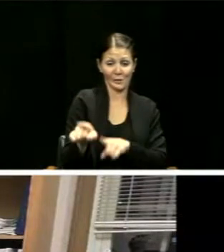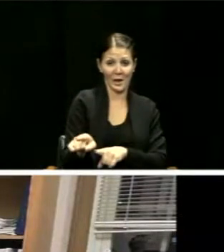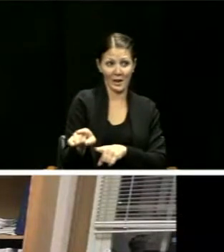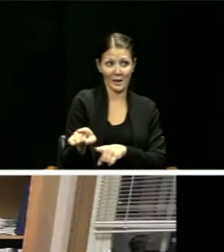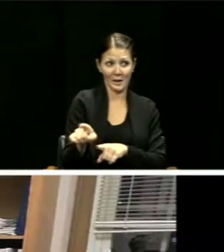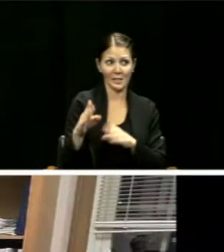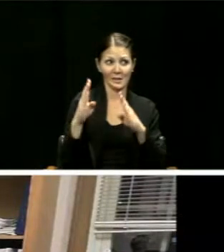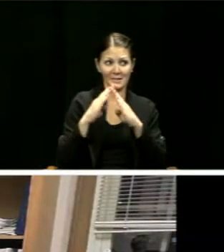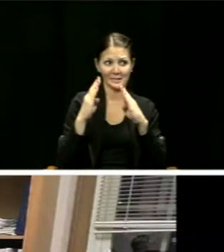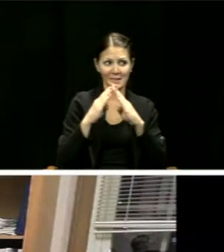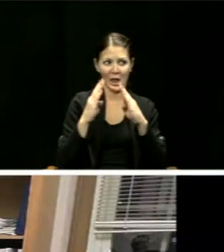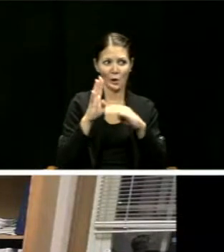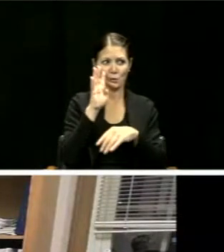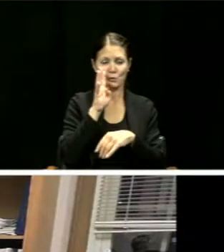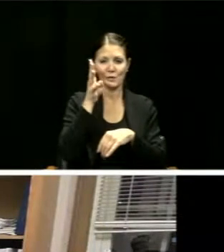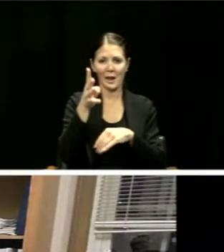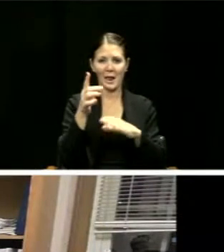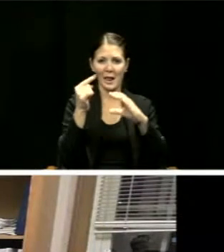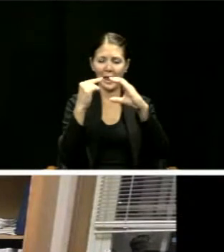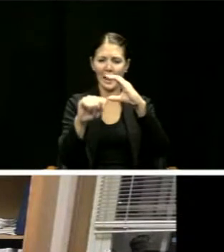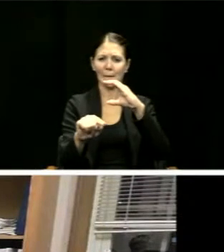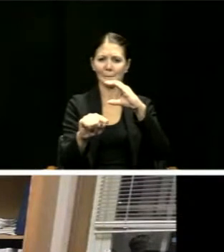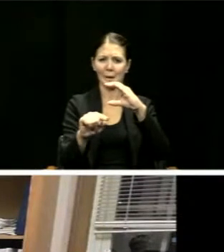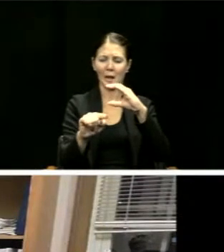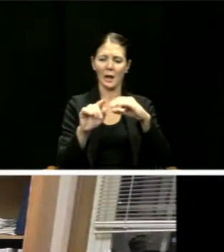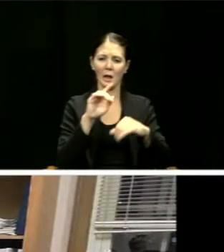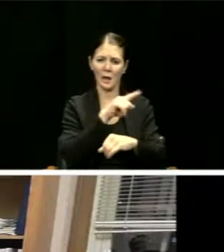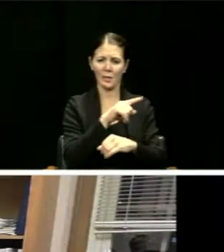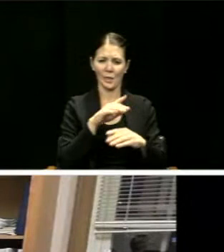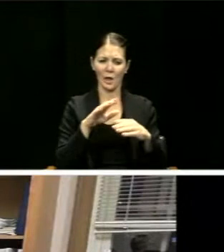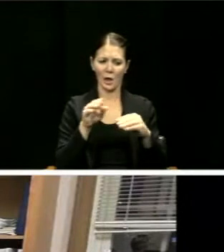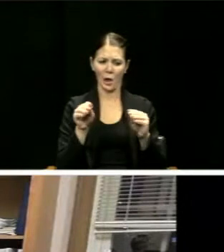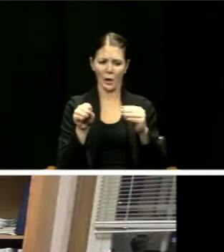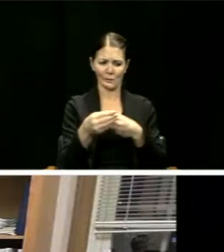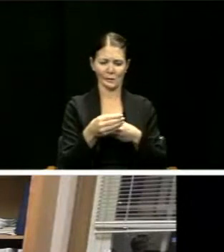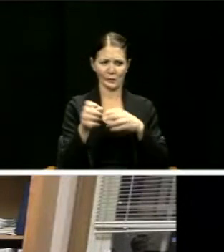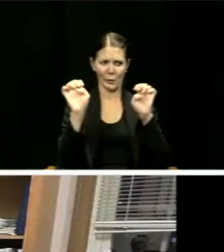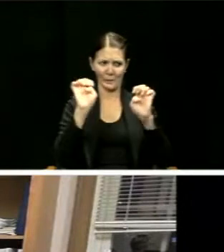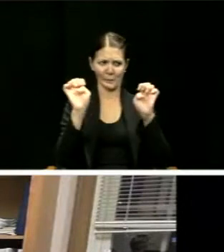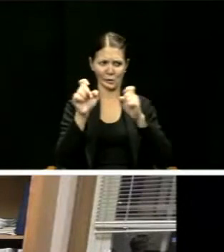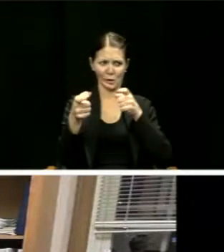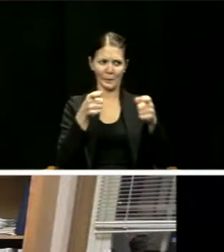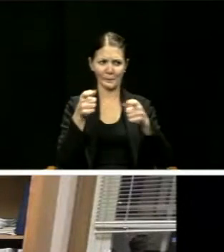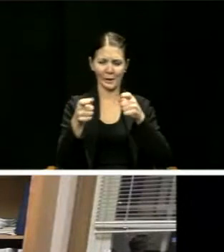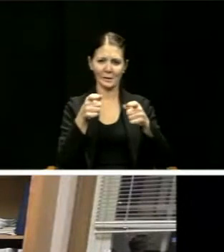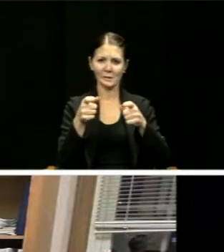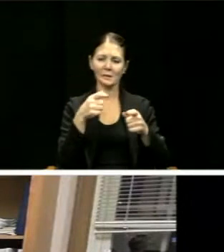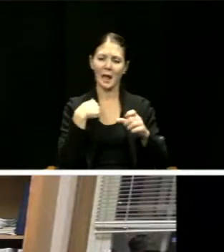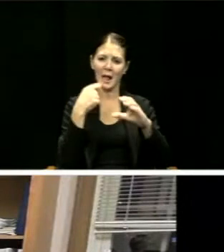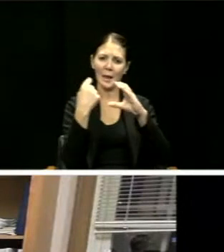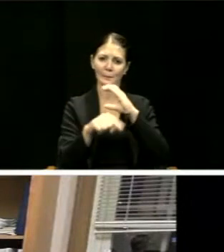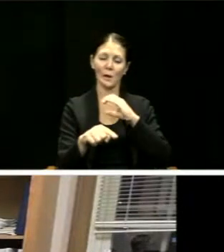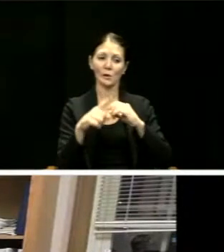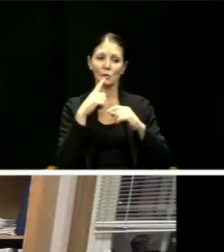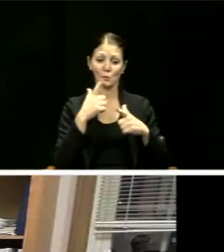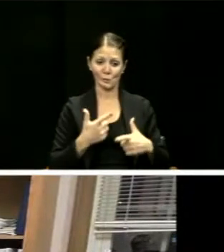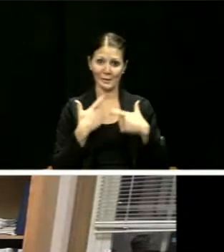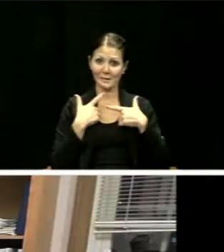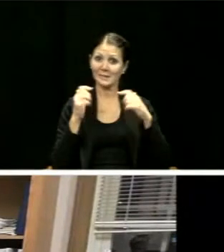the town created an email, the Office of Emergency Management. There was an email created where residents could send information